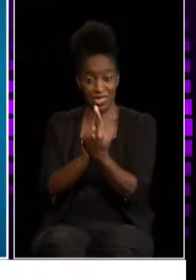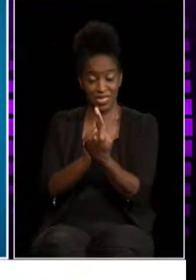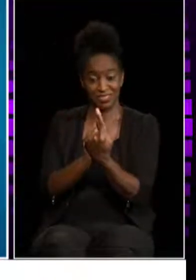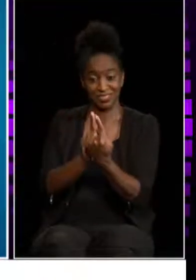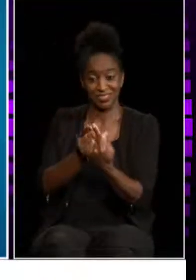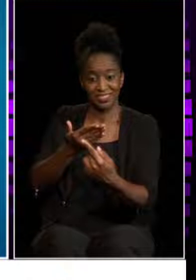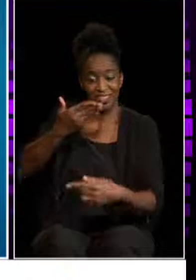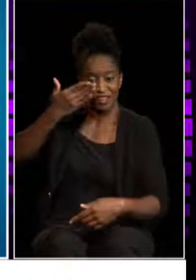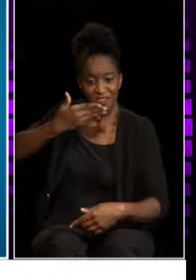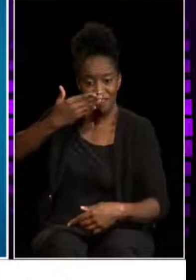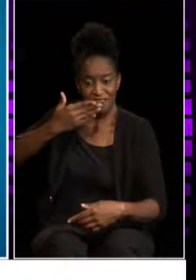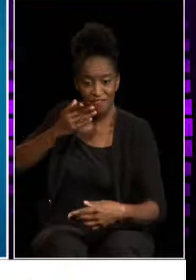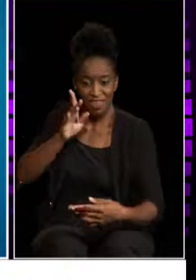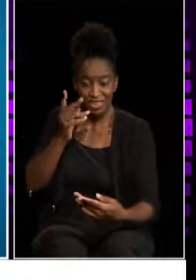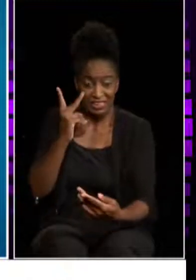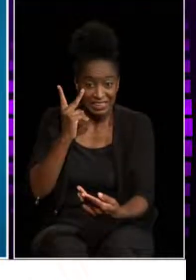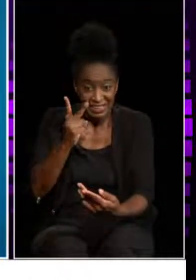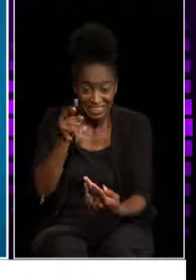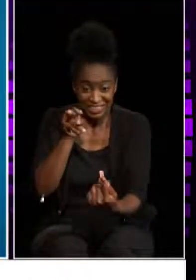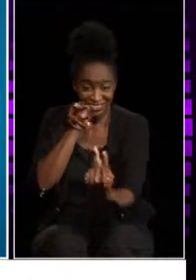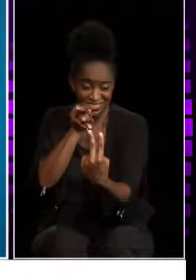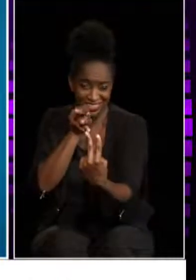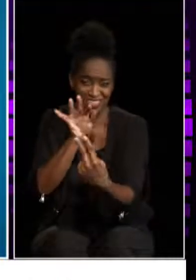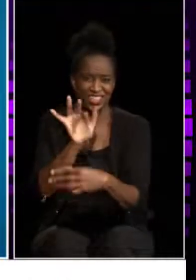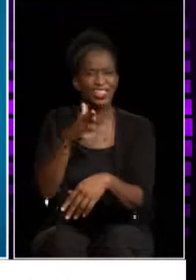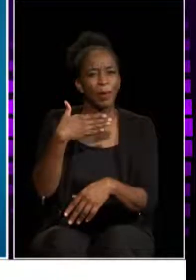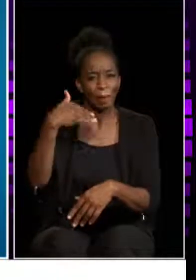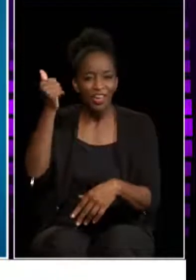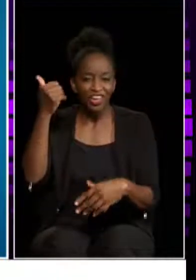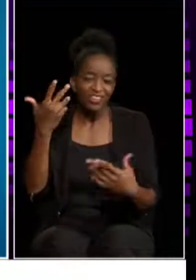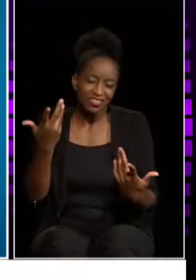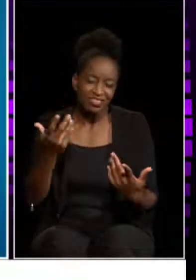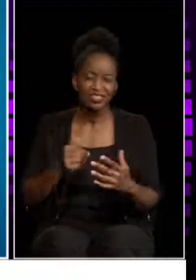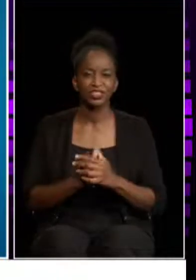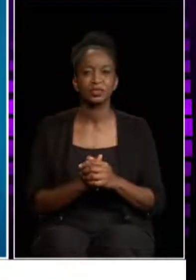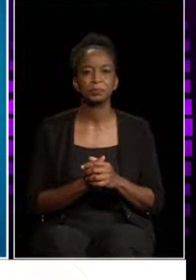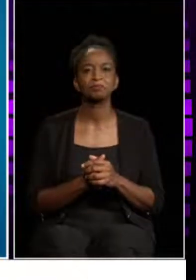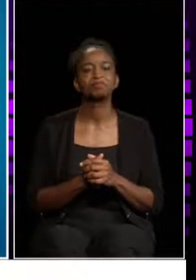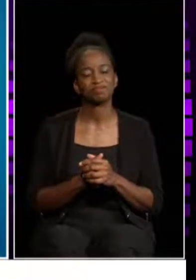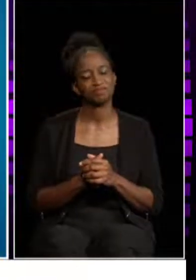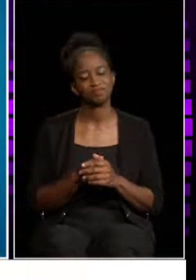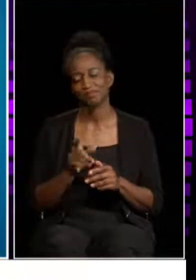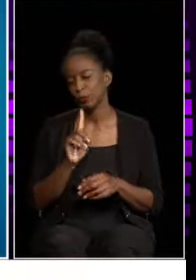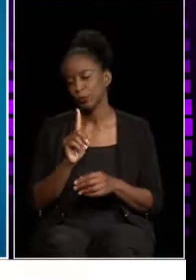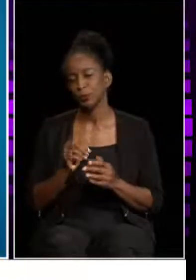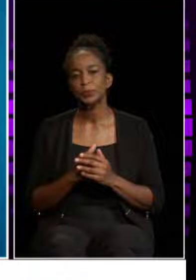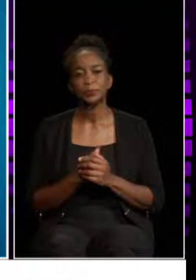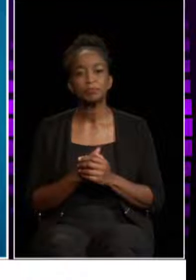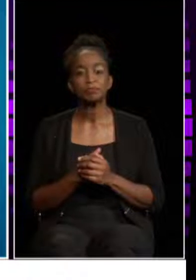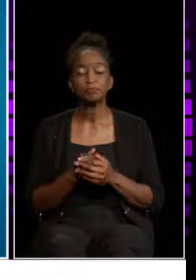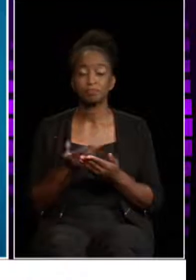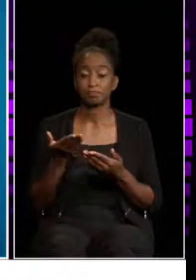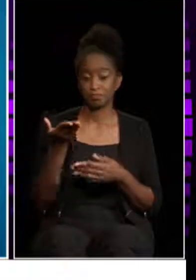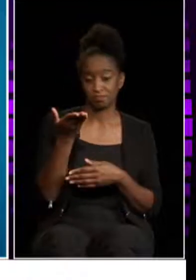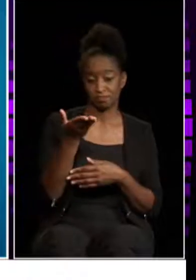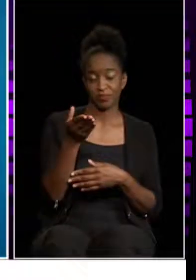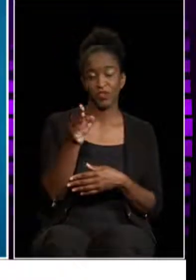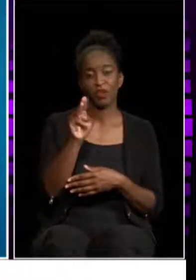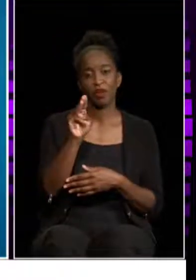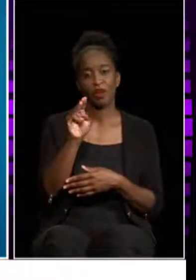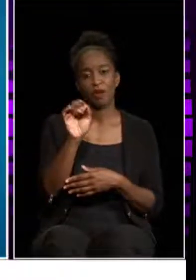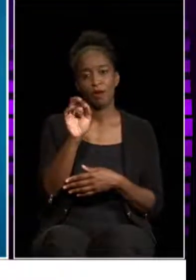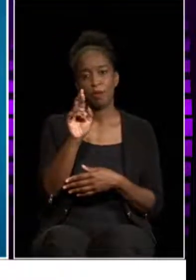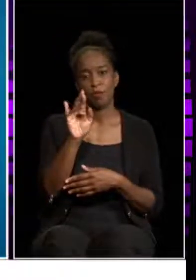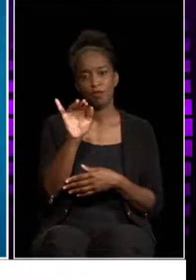for a second. Marissa, you are a young person as well, a student as well. We have spoken to different students over the last 2